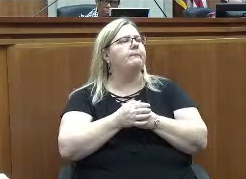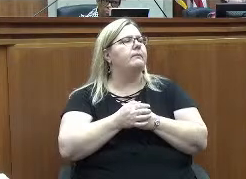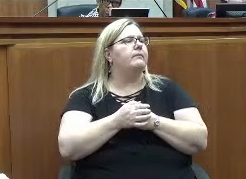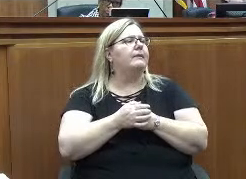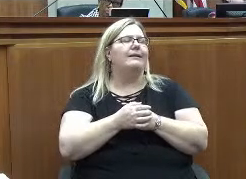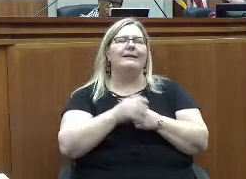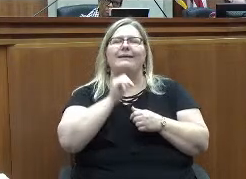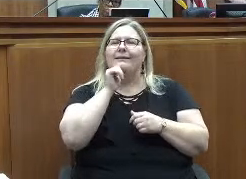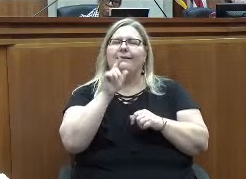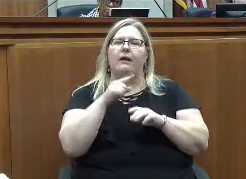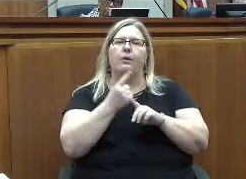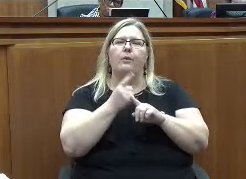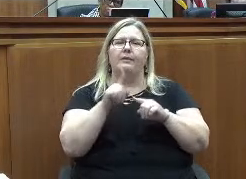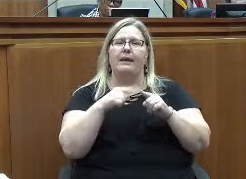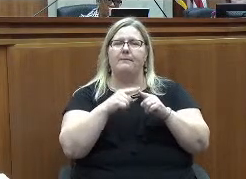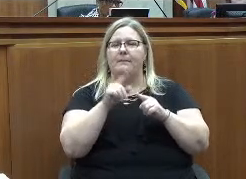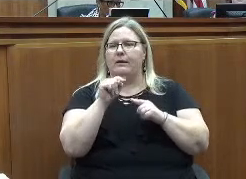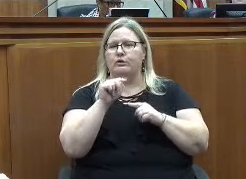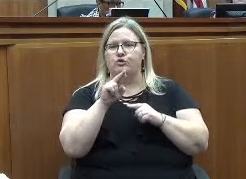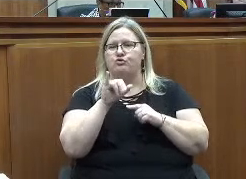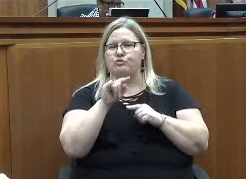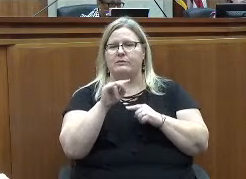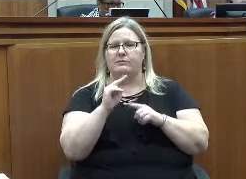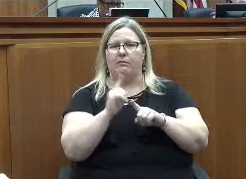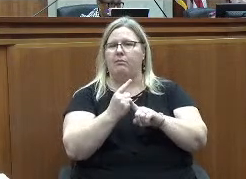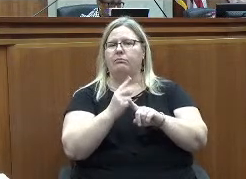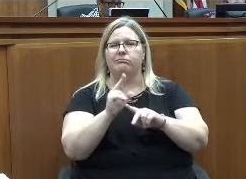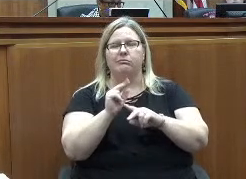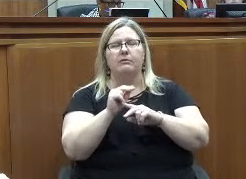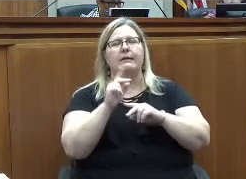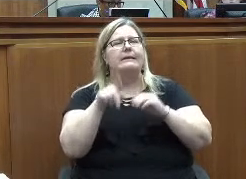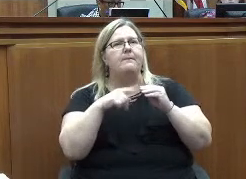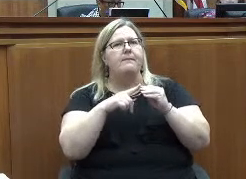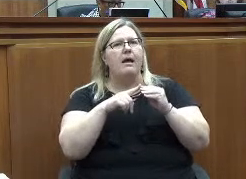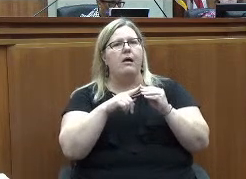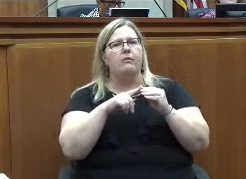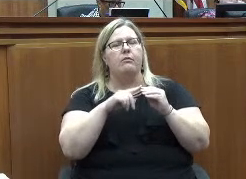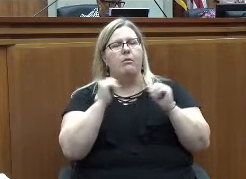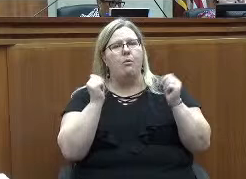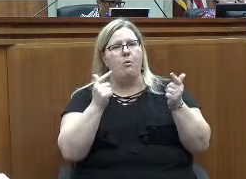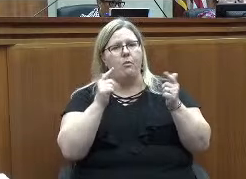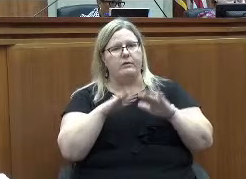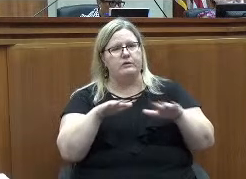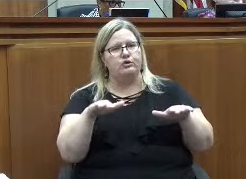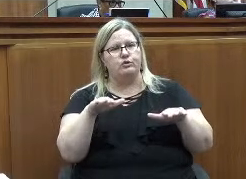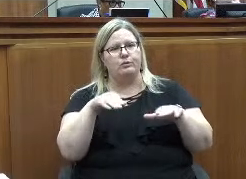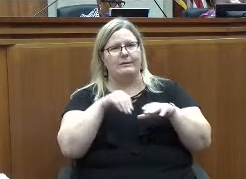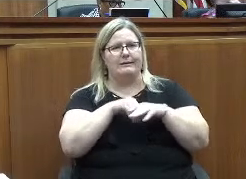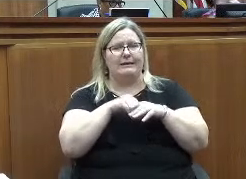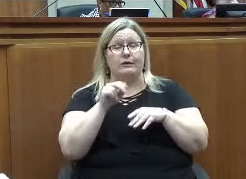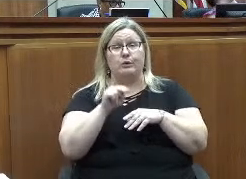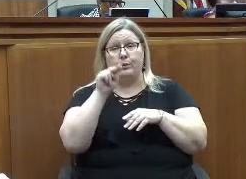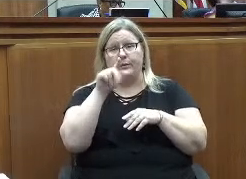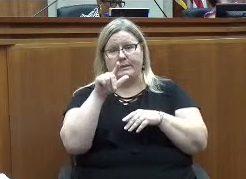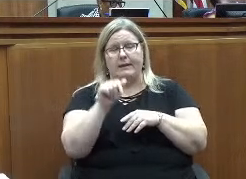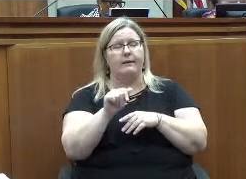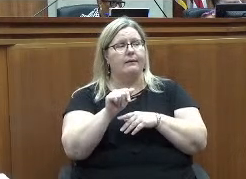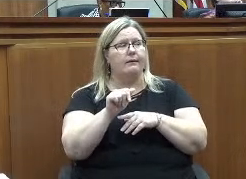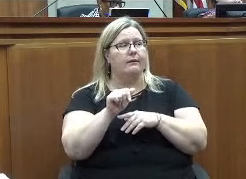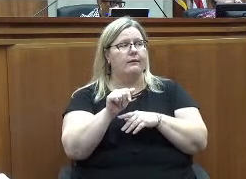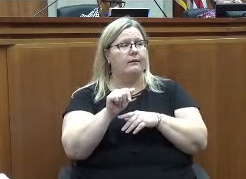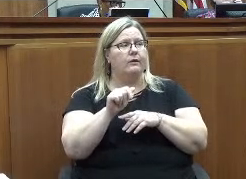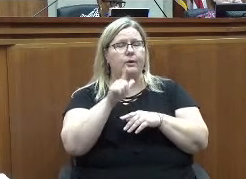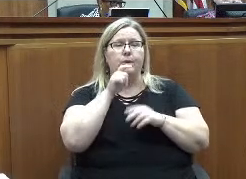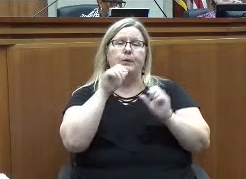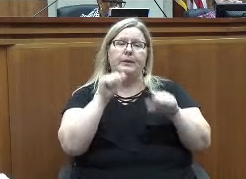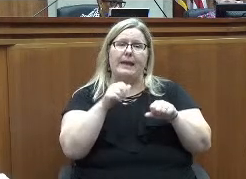It's not just about Tristan. It is about all of the children that's in North Louisiana that